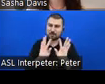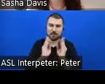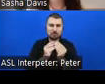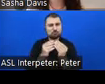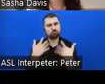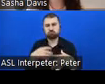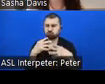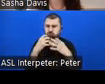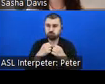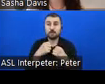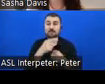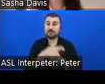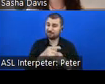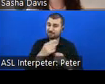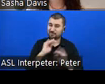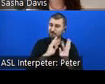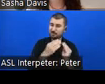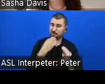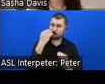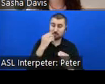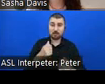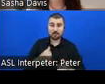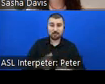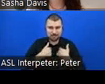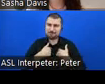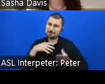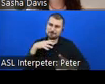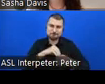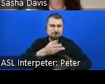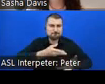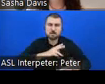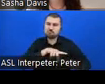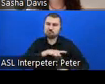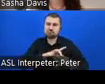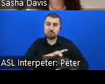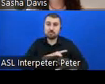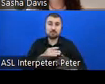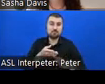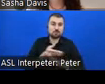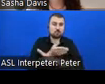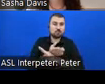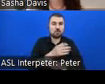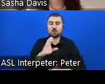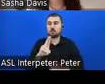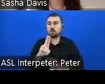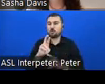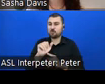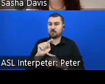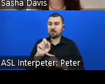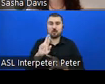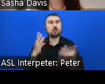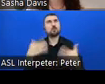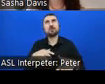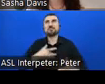was a family home, lived in and personal. As a former curator, it is also a sheer joy